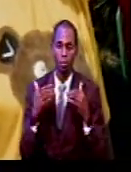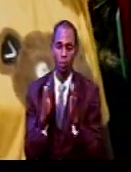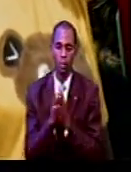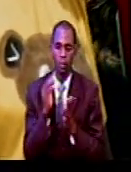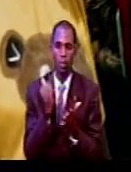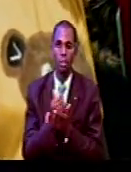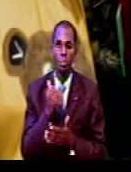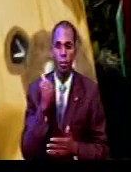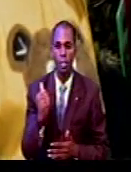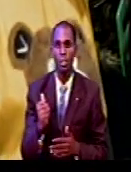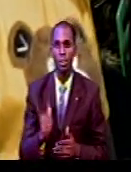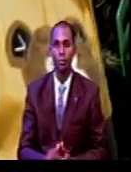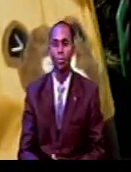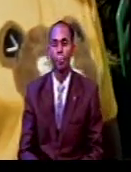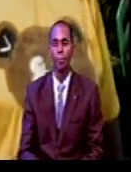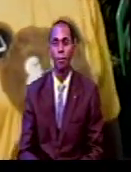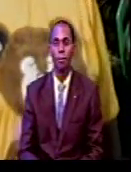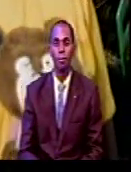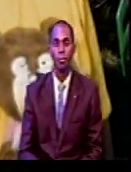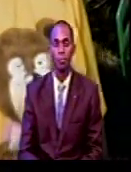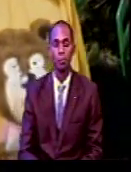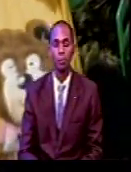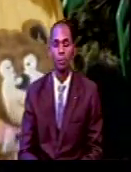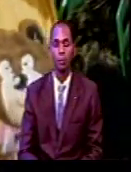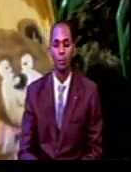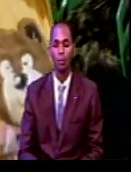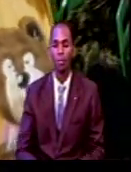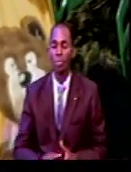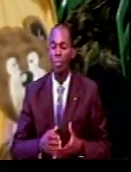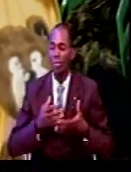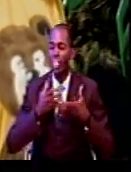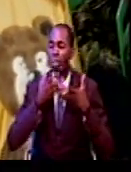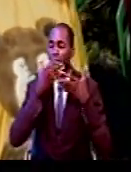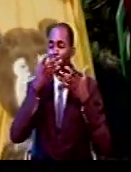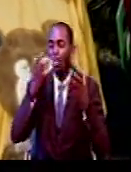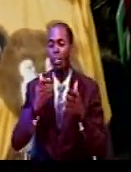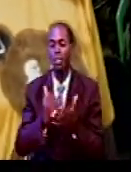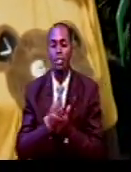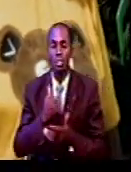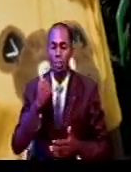In Jesus' name we have prayed.